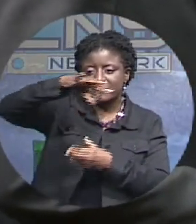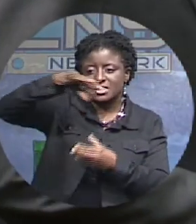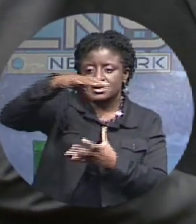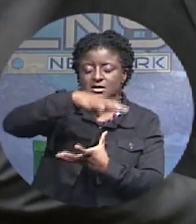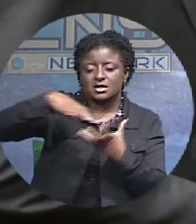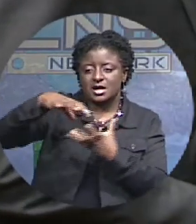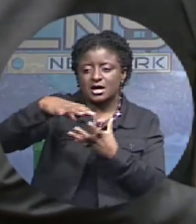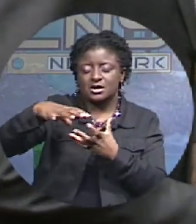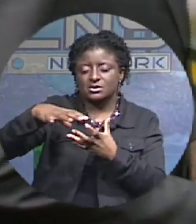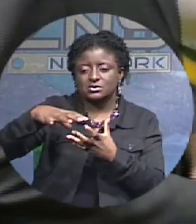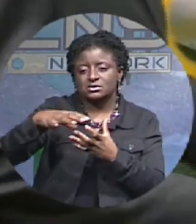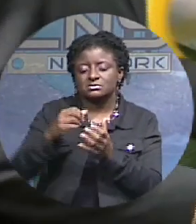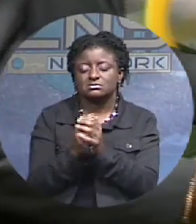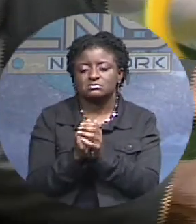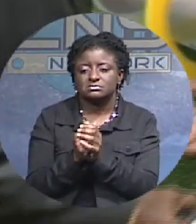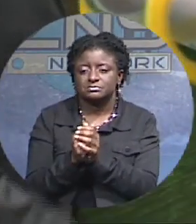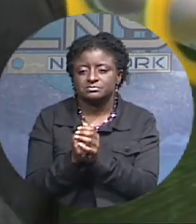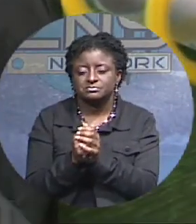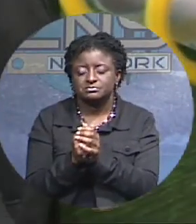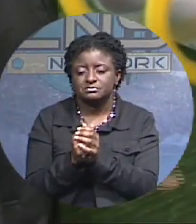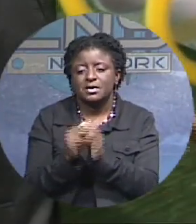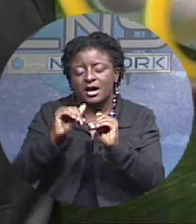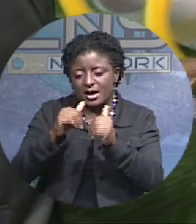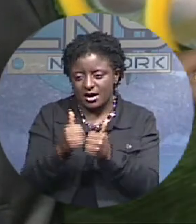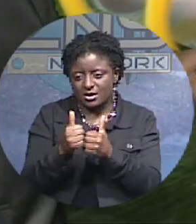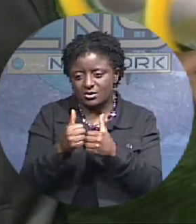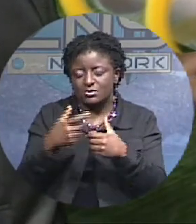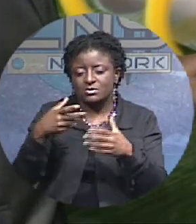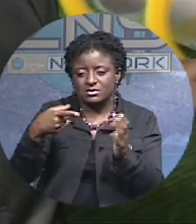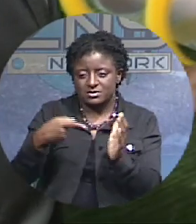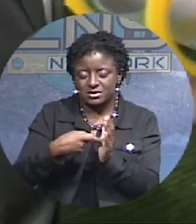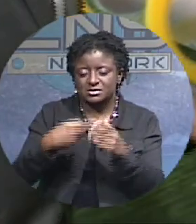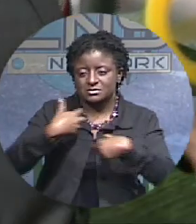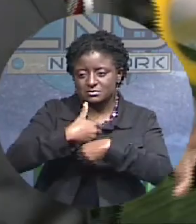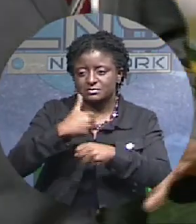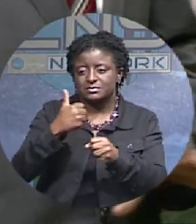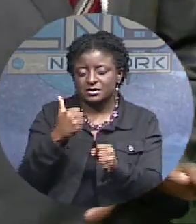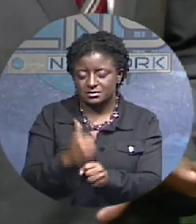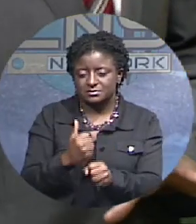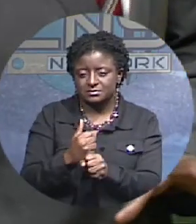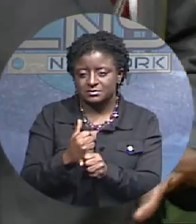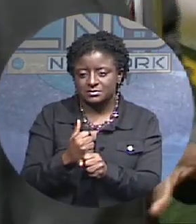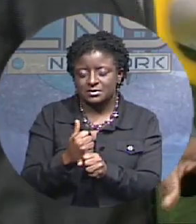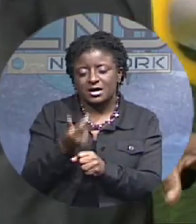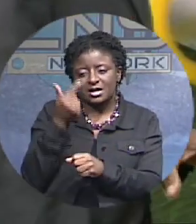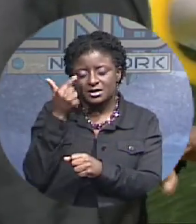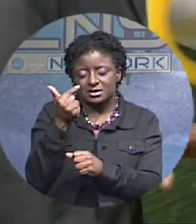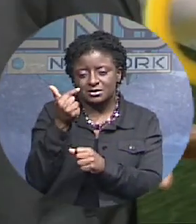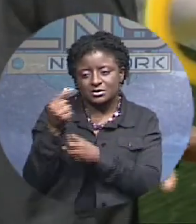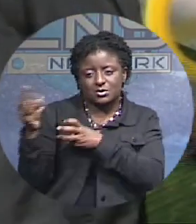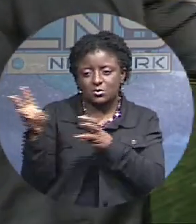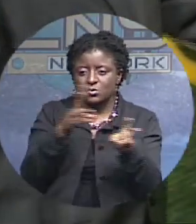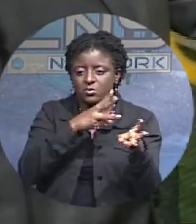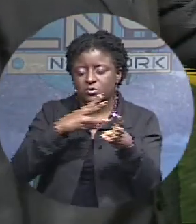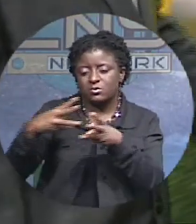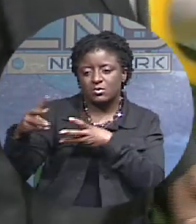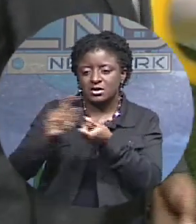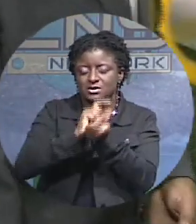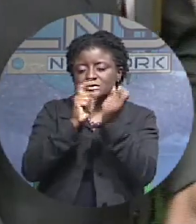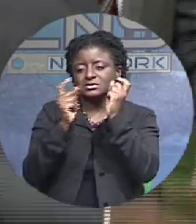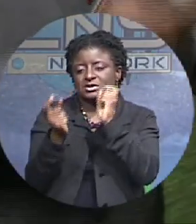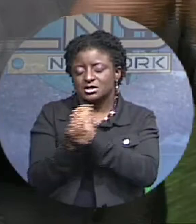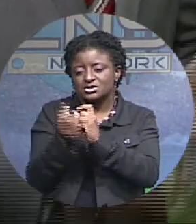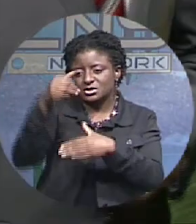conditions are very ripe. How these things are forming, we actually have a little bit of wind shear, the updrafts and downdrafts within the